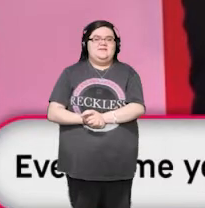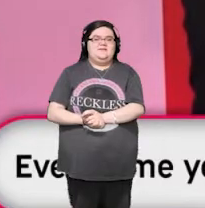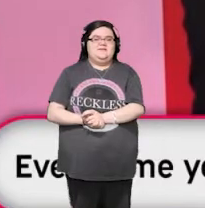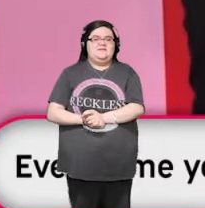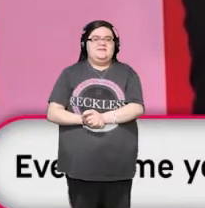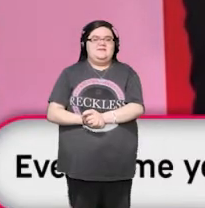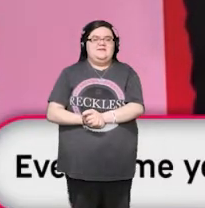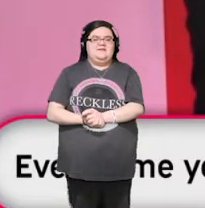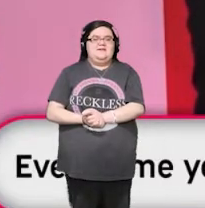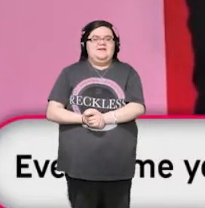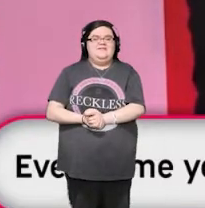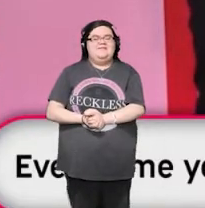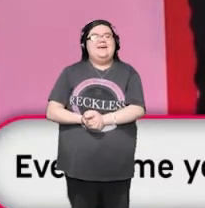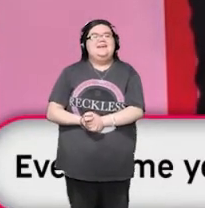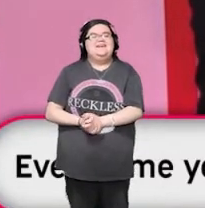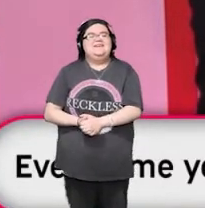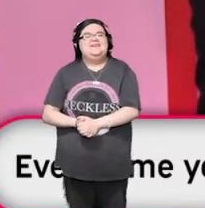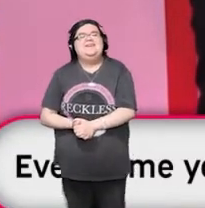of genocide, right?